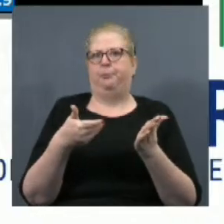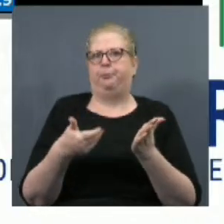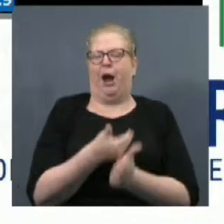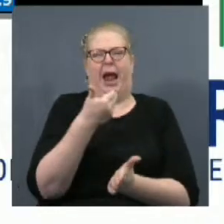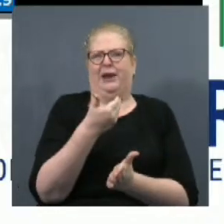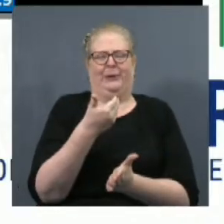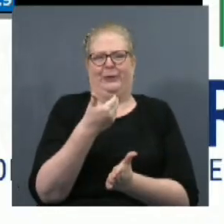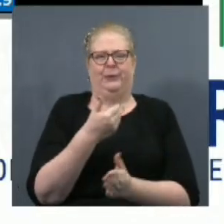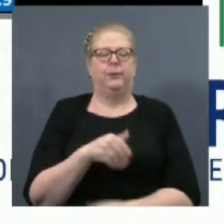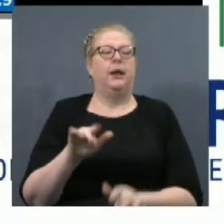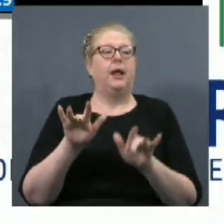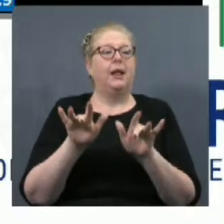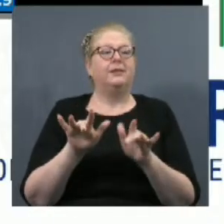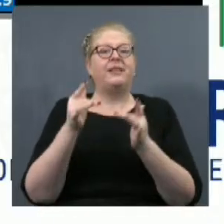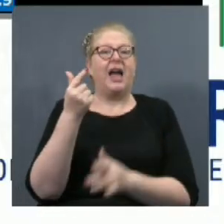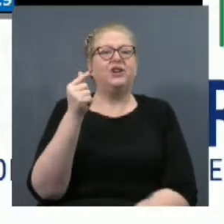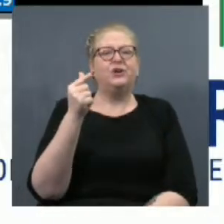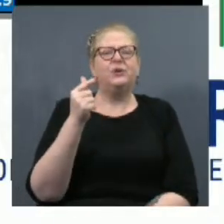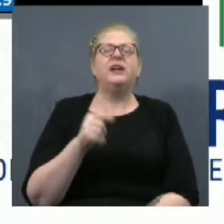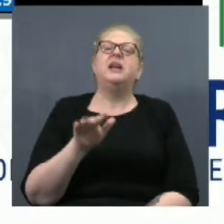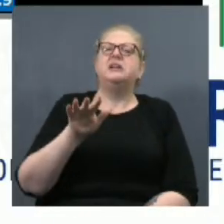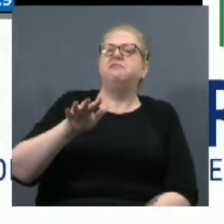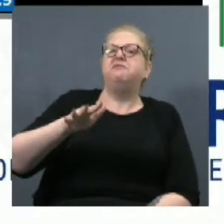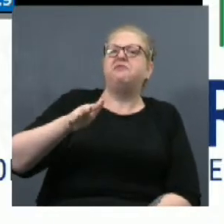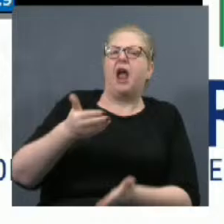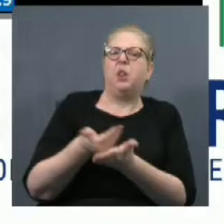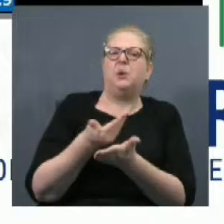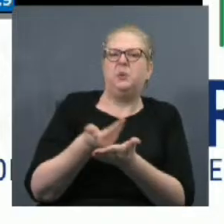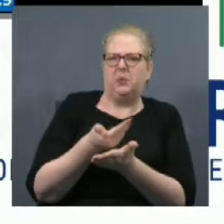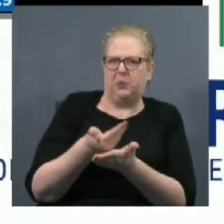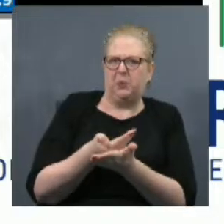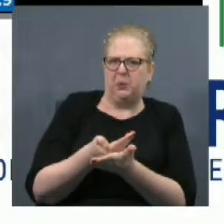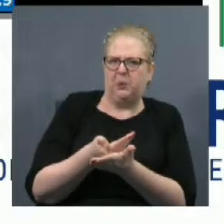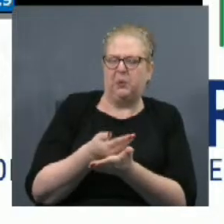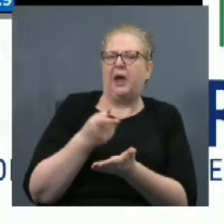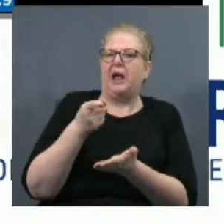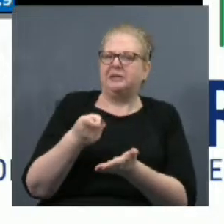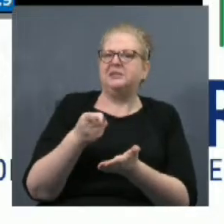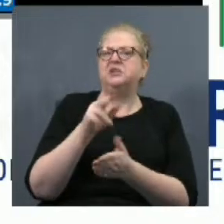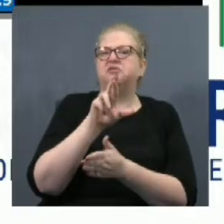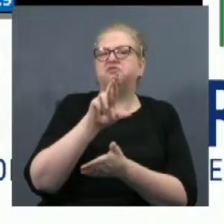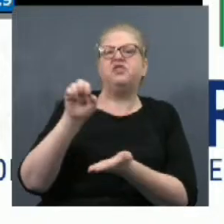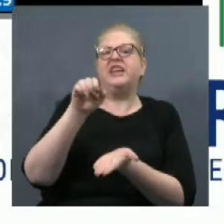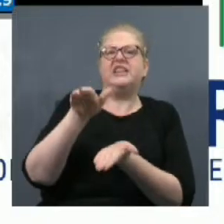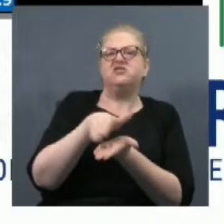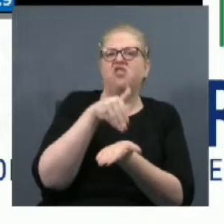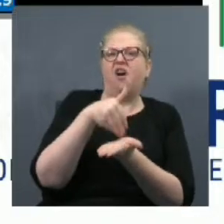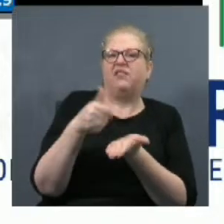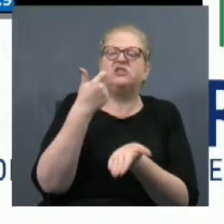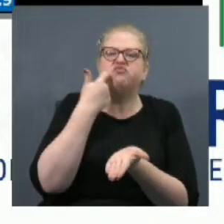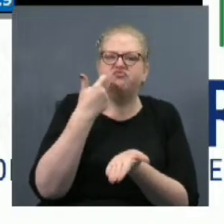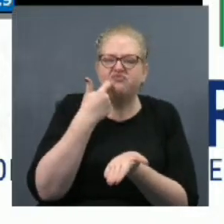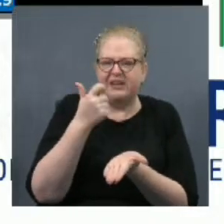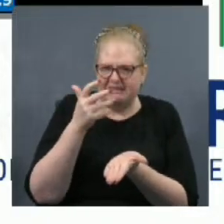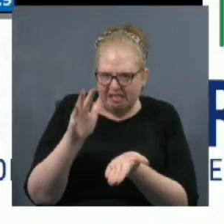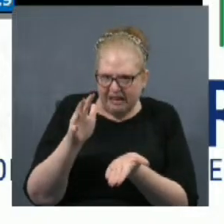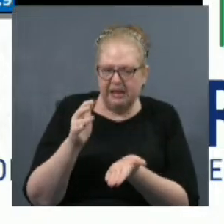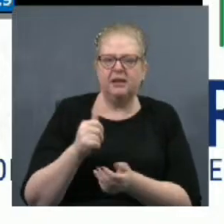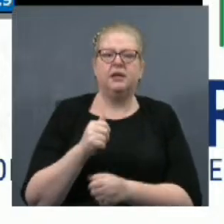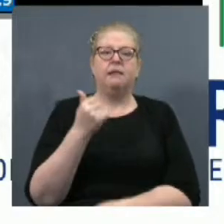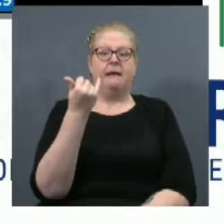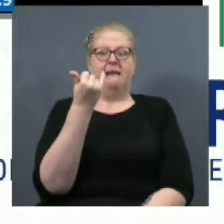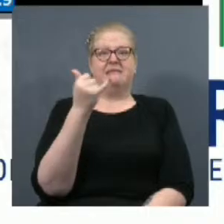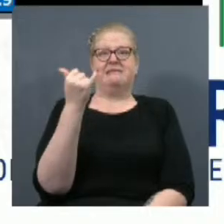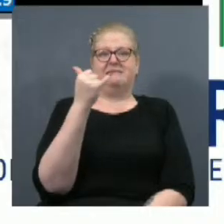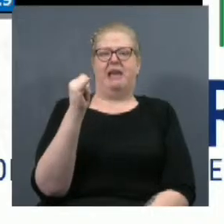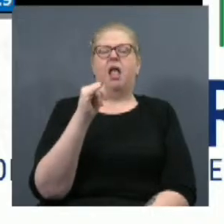anything that's light green is a fairly new street, something that has been resurfaced recently. And then anything that's yellow